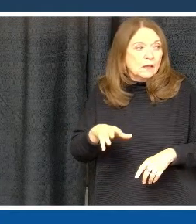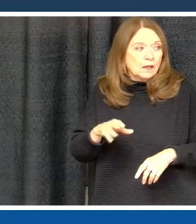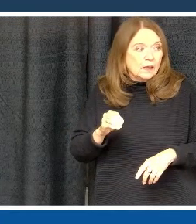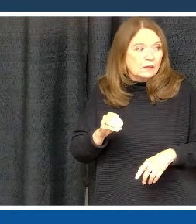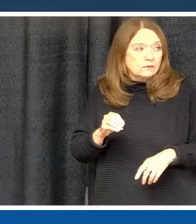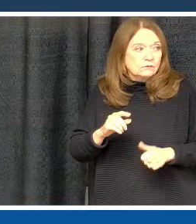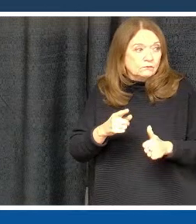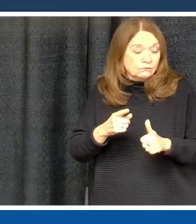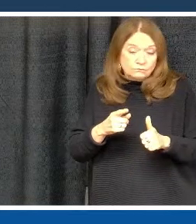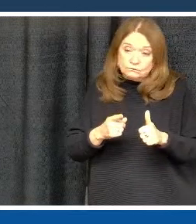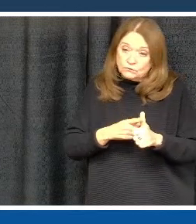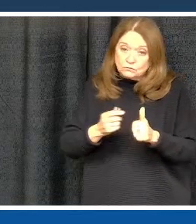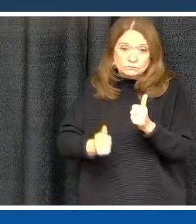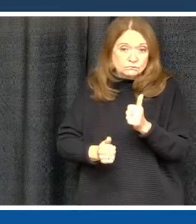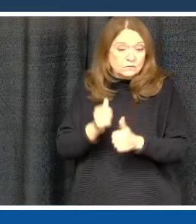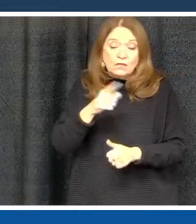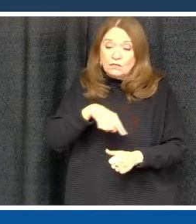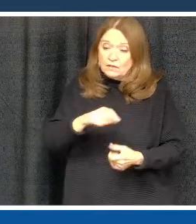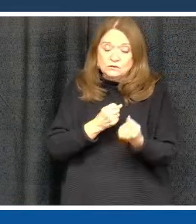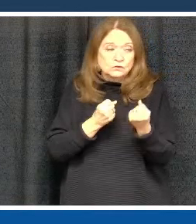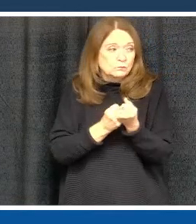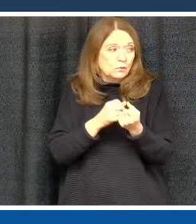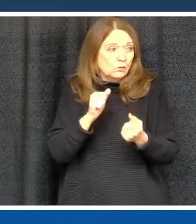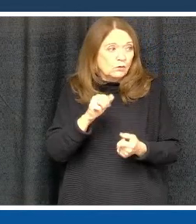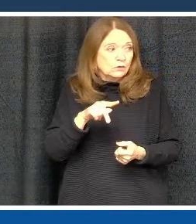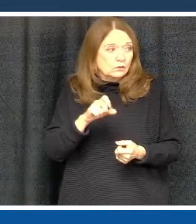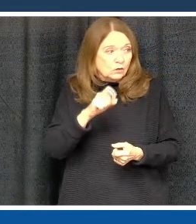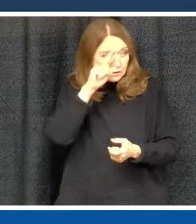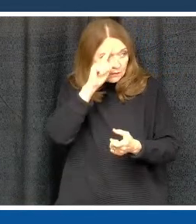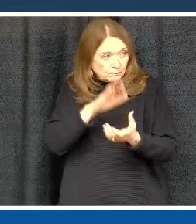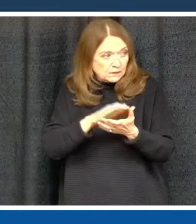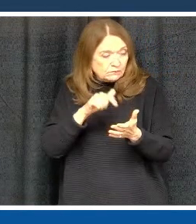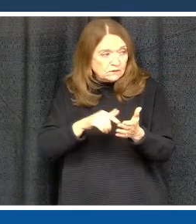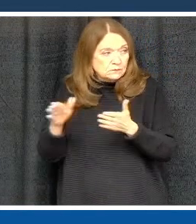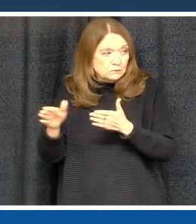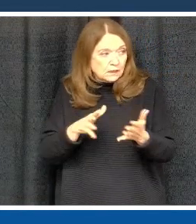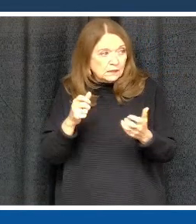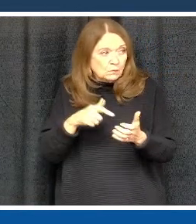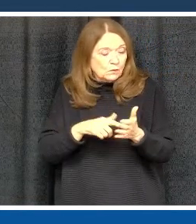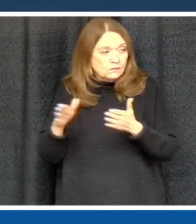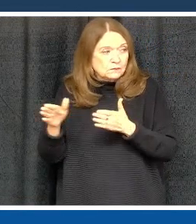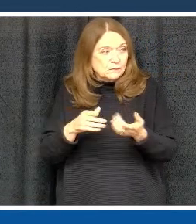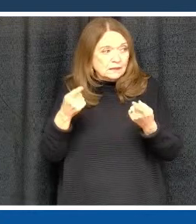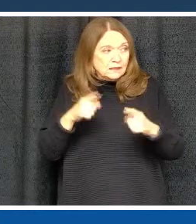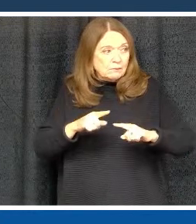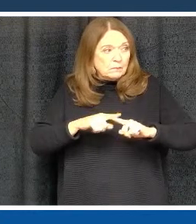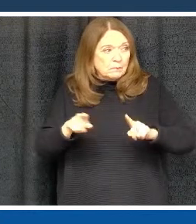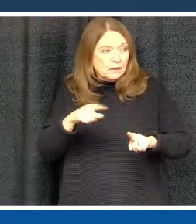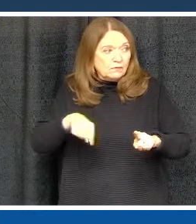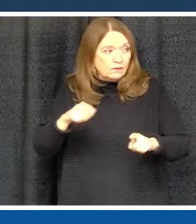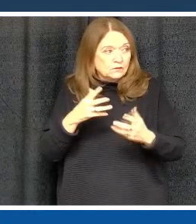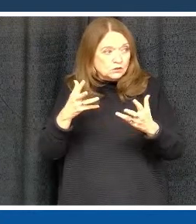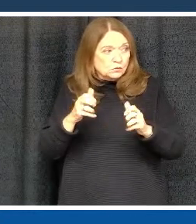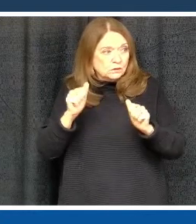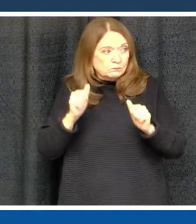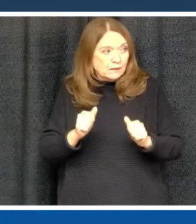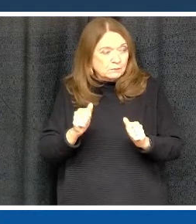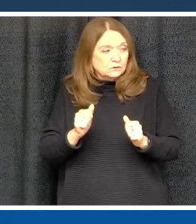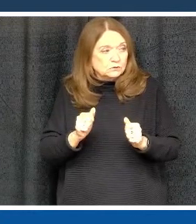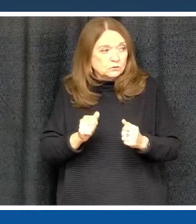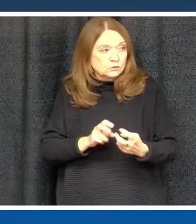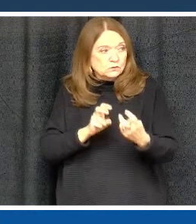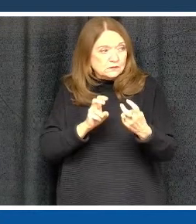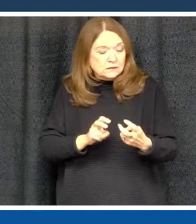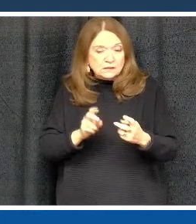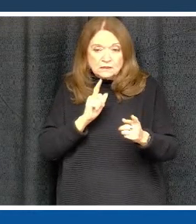actually support the arts, and they believe in the arts, and they believe in this plan, that they want this plan to happen. But they just want to be able to sit and talk and be at the